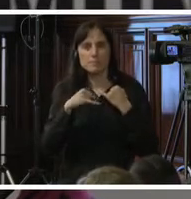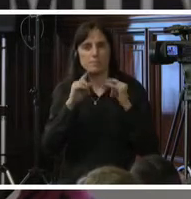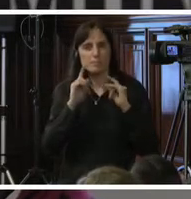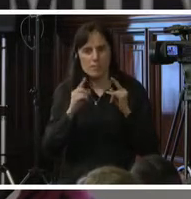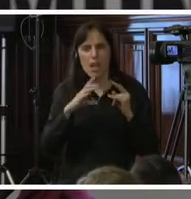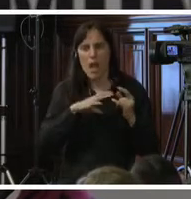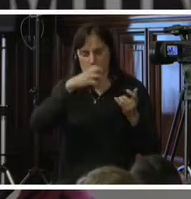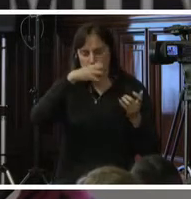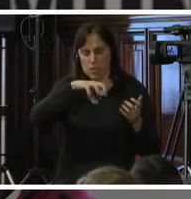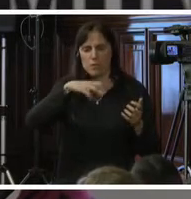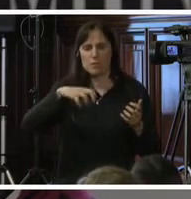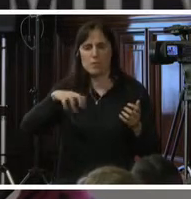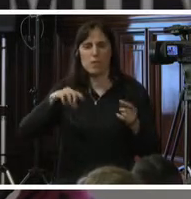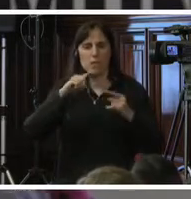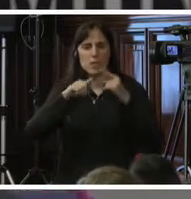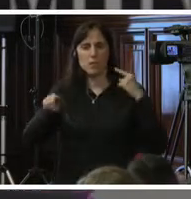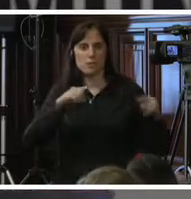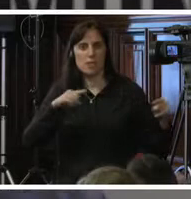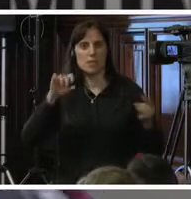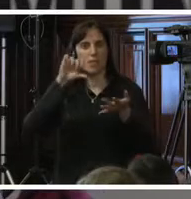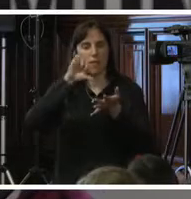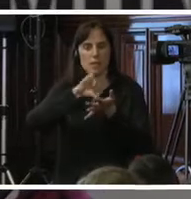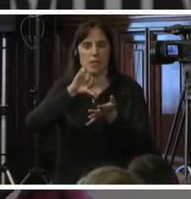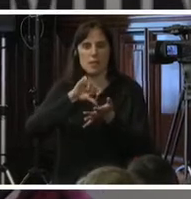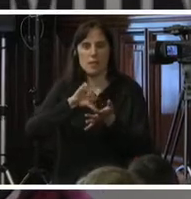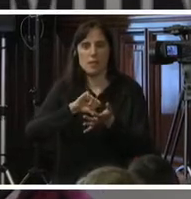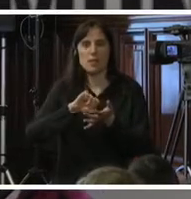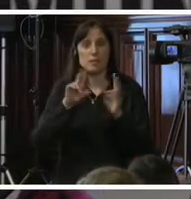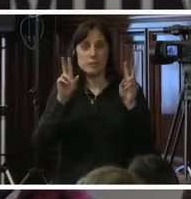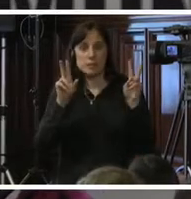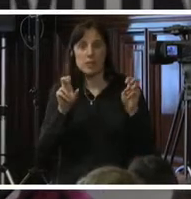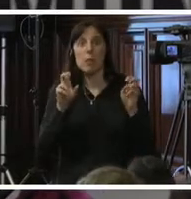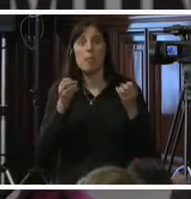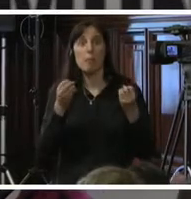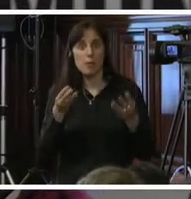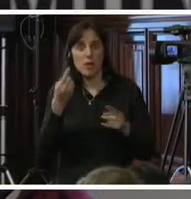can talk about it, because they are the greatest recipient country.